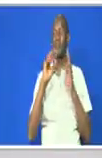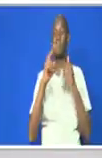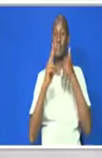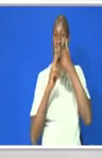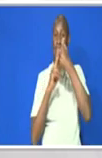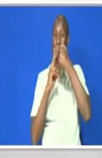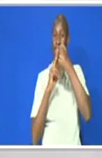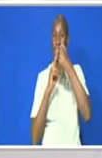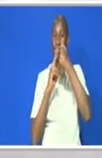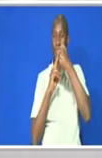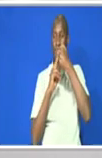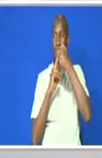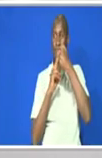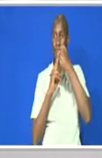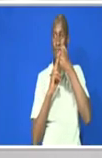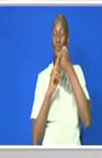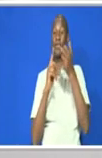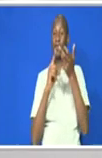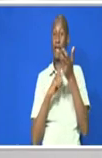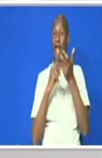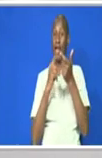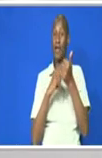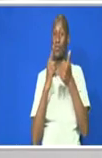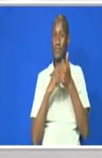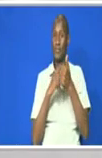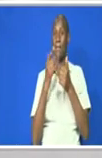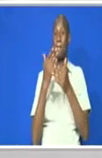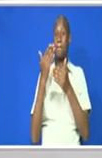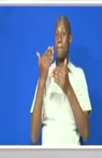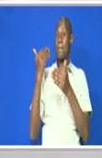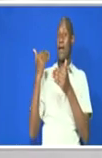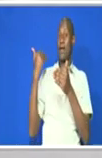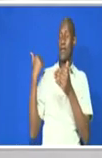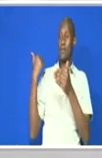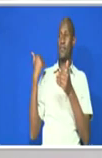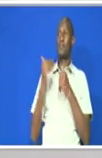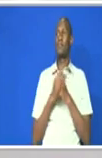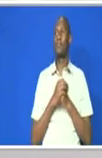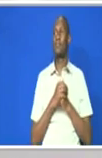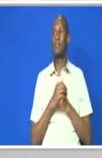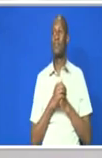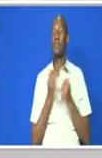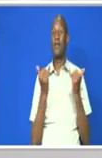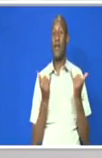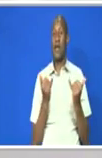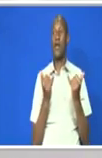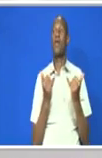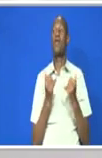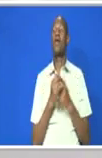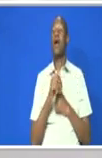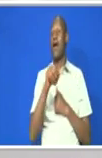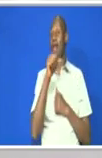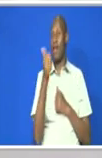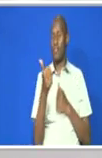7 by counting backwards. Let's do